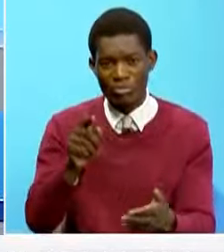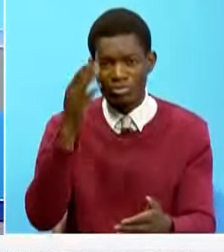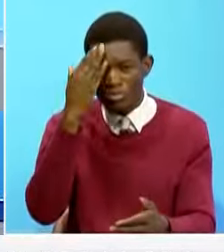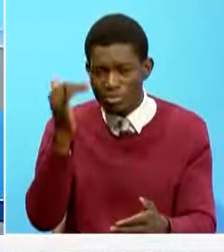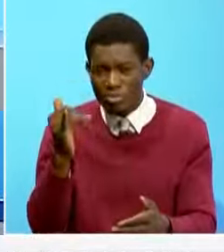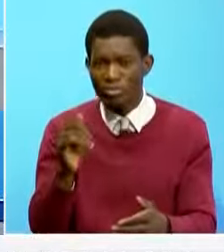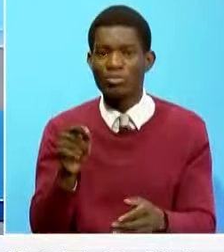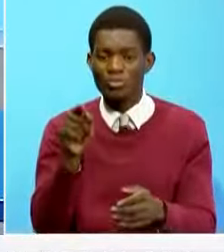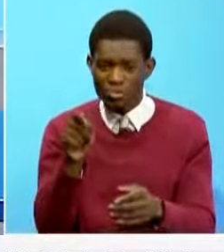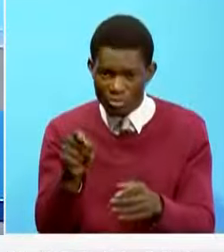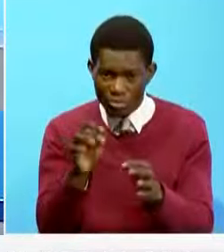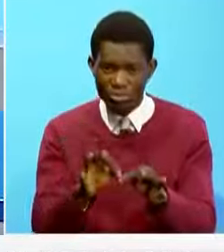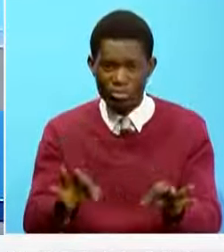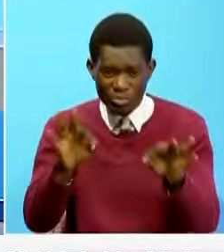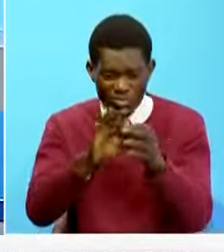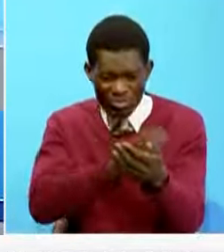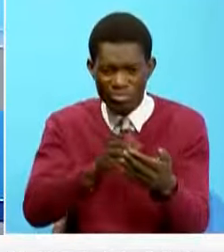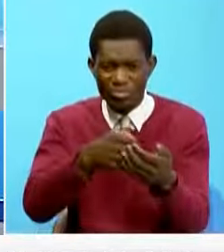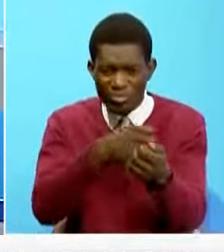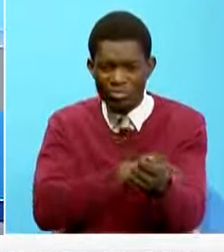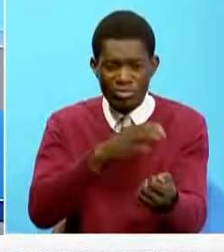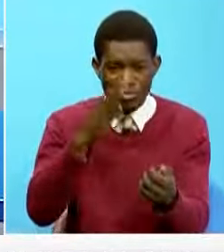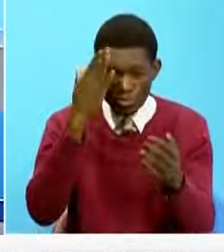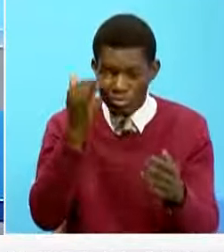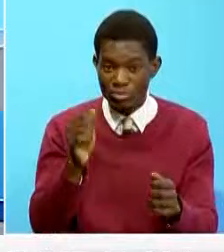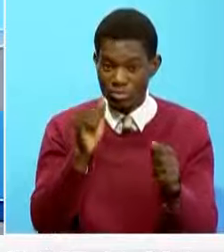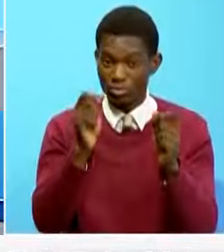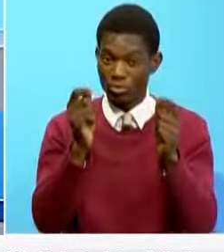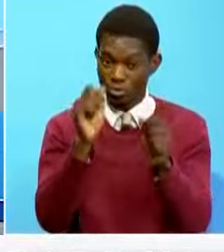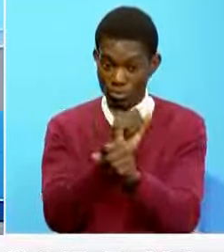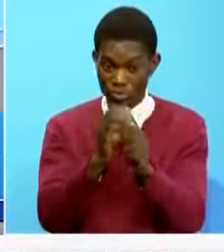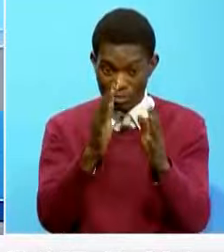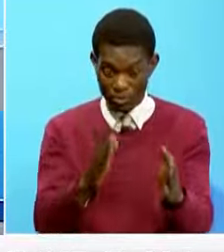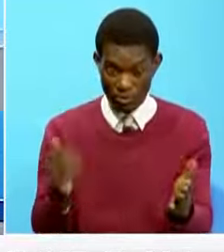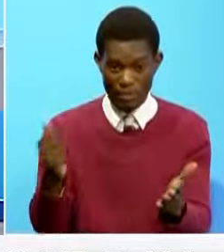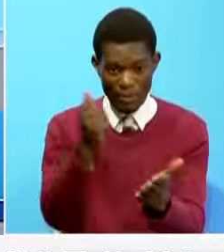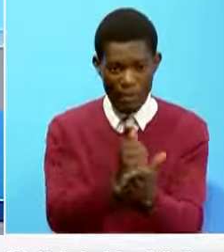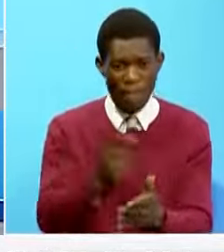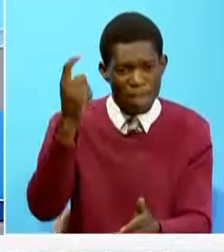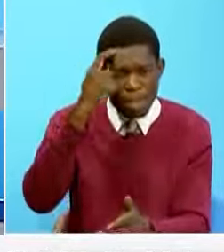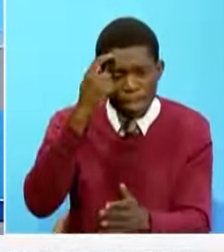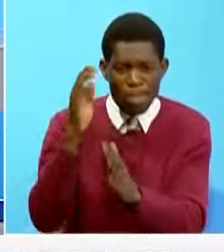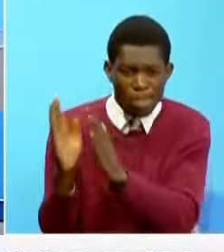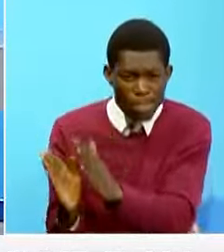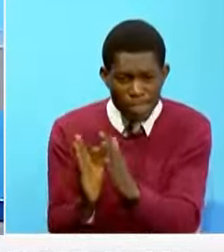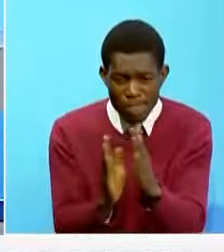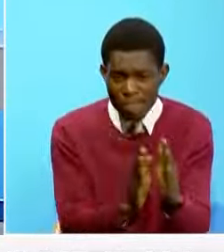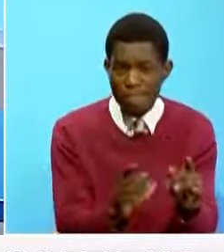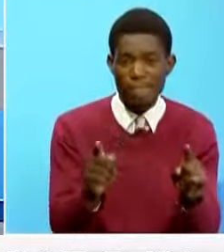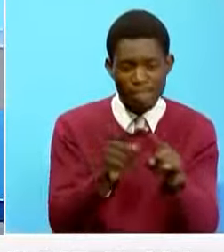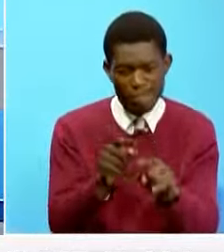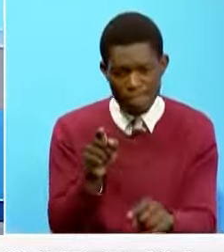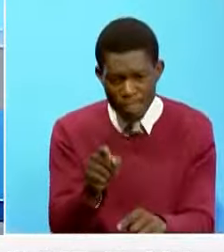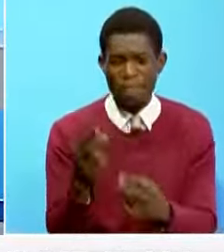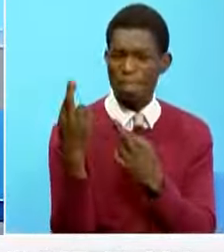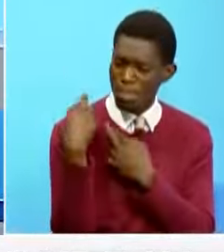Nalumango stated that this is important to prepare the minds of public workers to remain effective and efficient in the execution